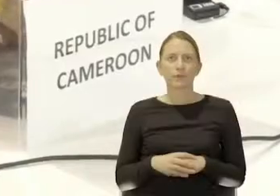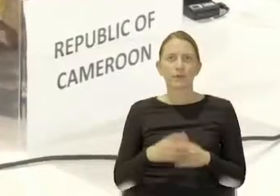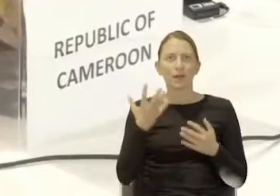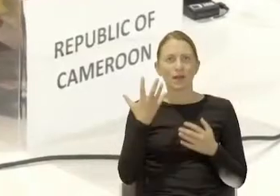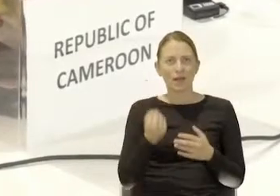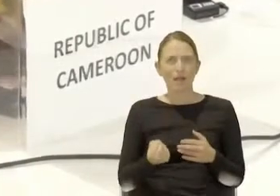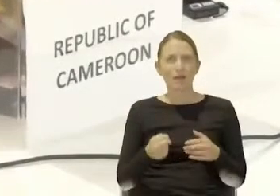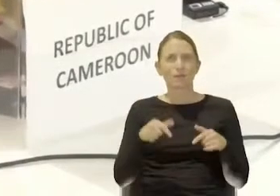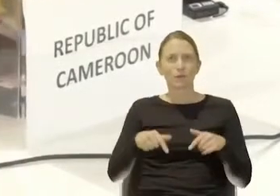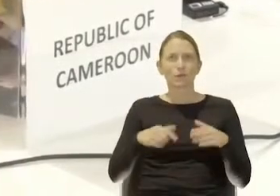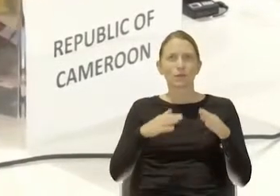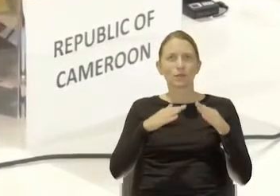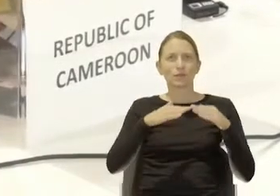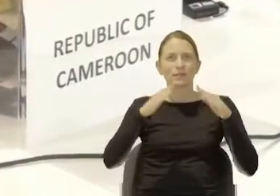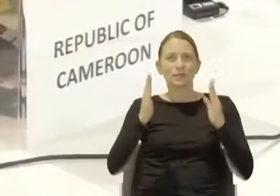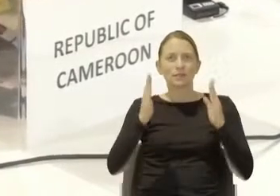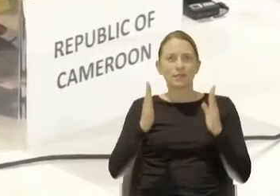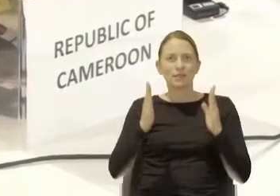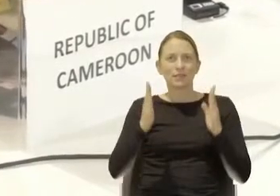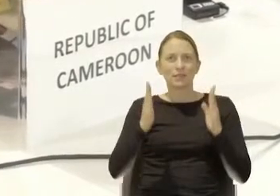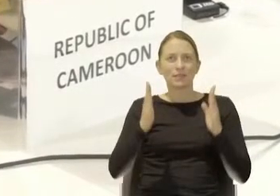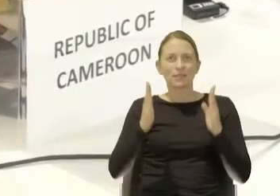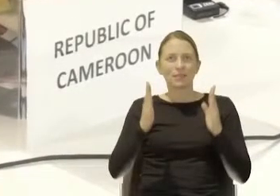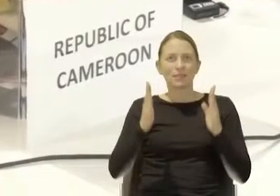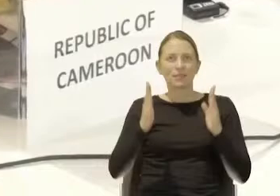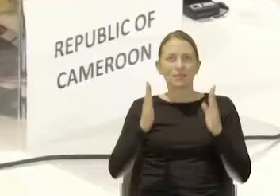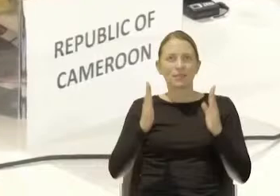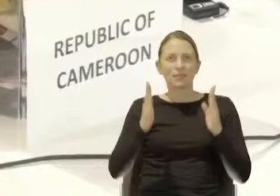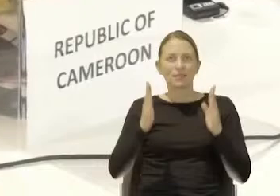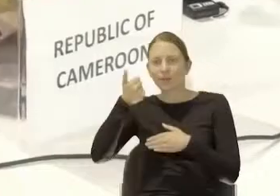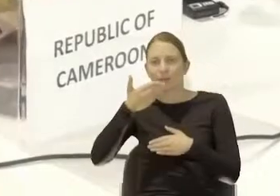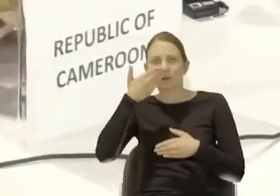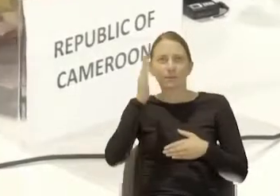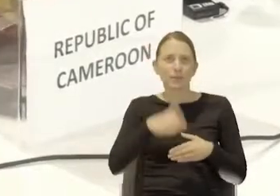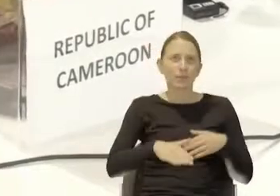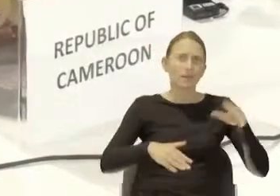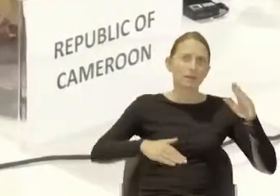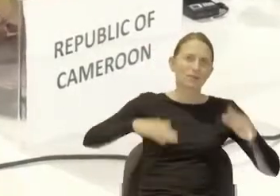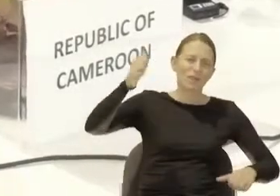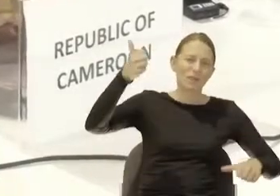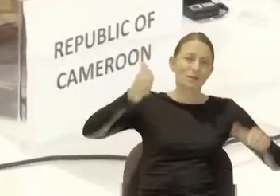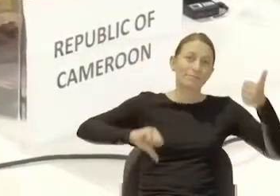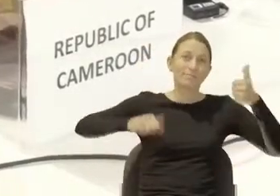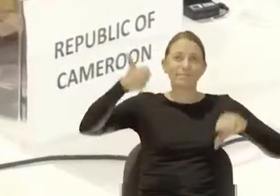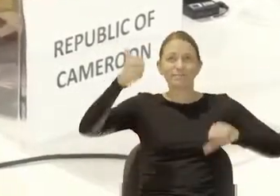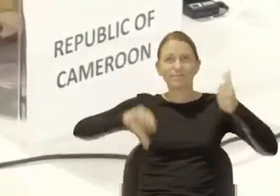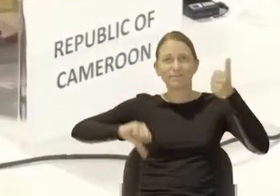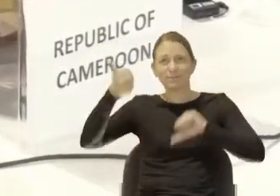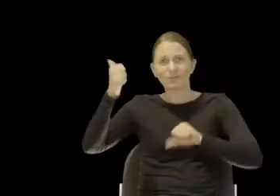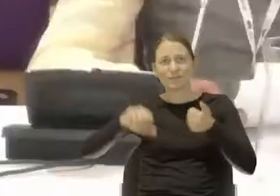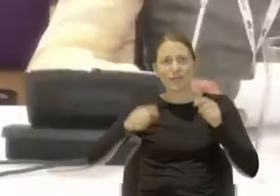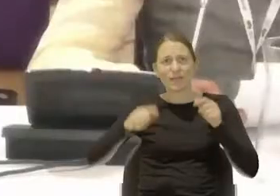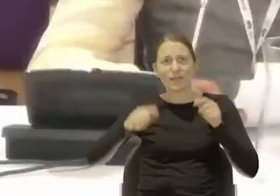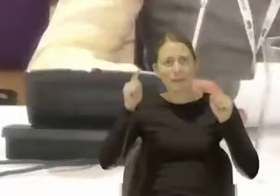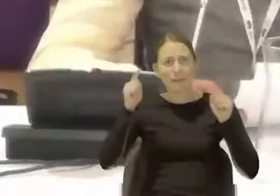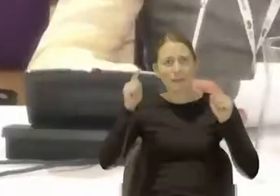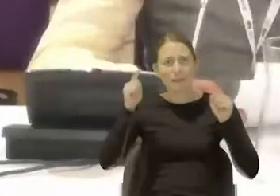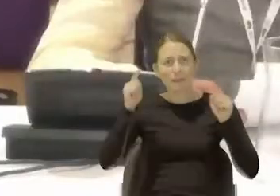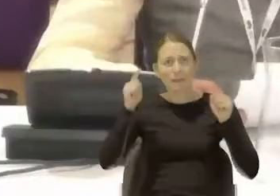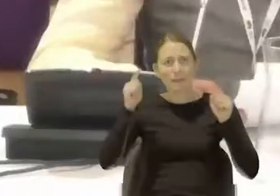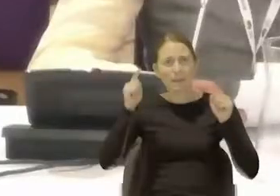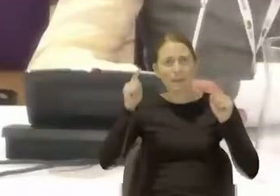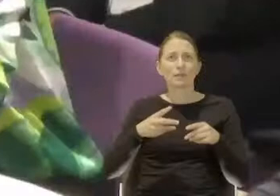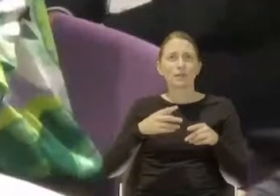human dignity. If we do nothing, there will always be something called social segregation, and we will never achieve